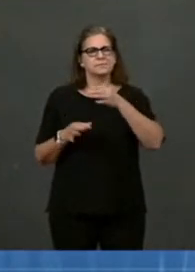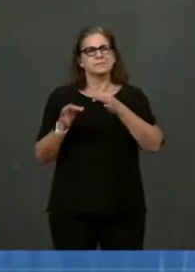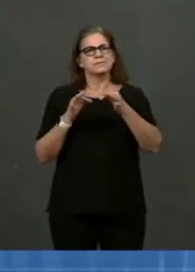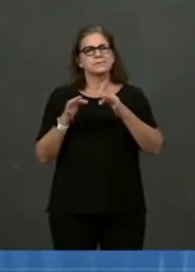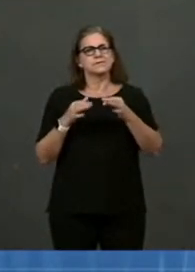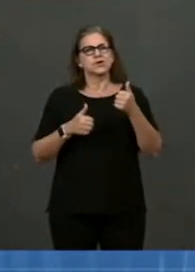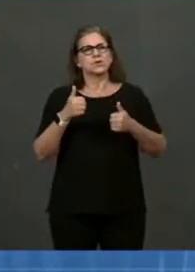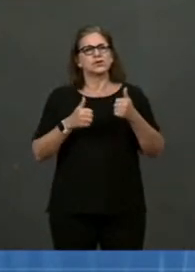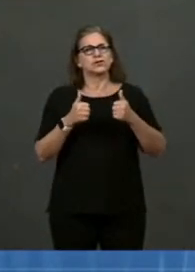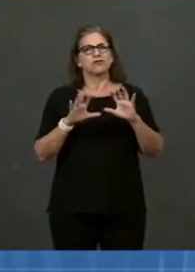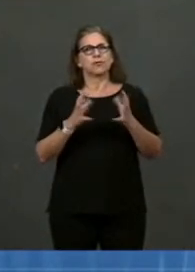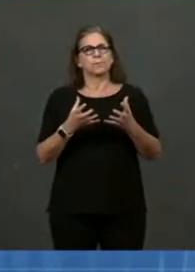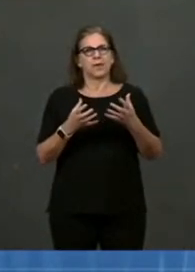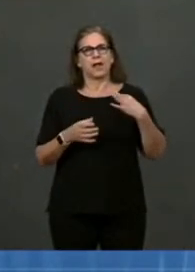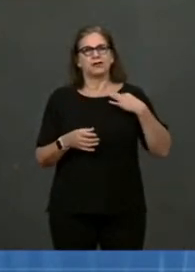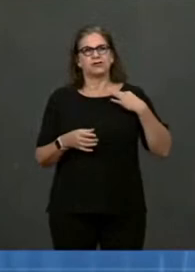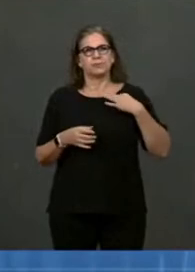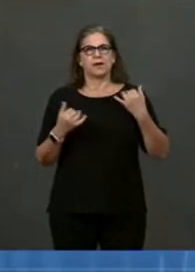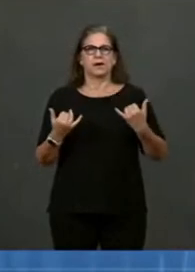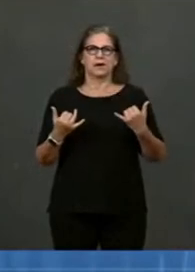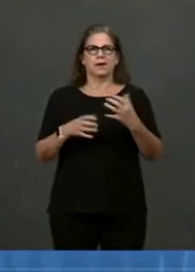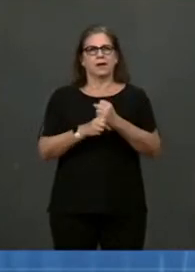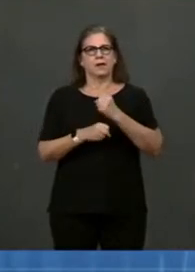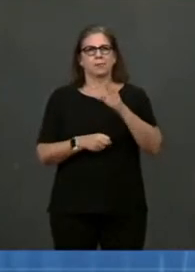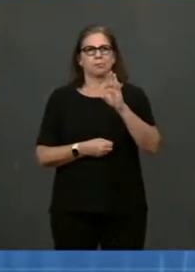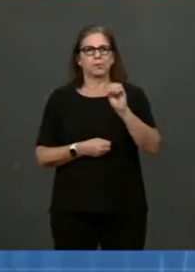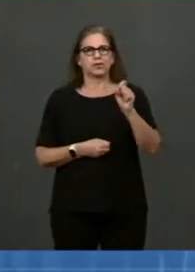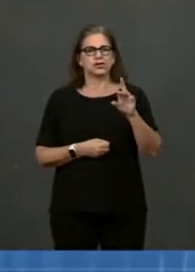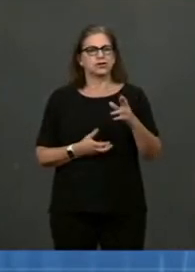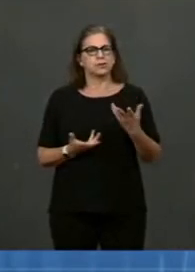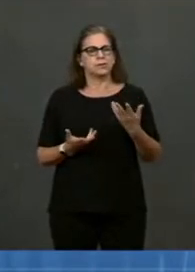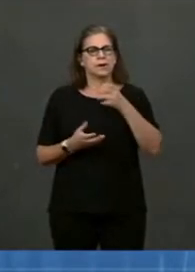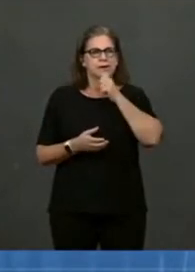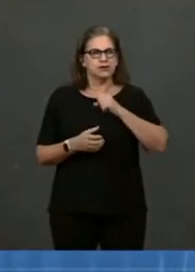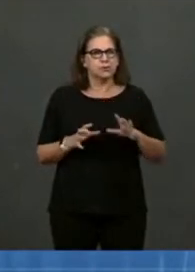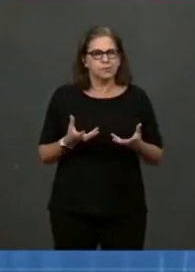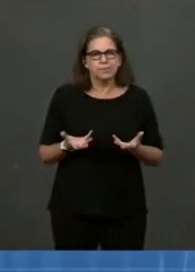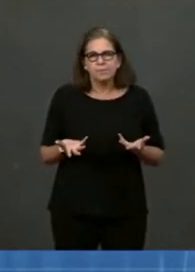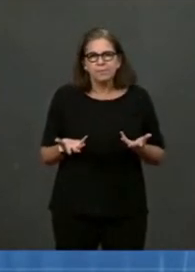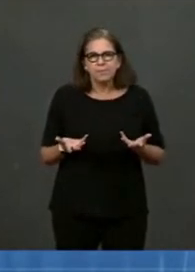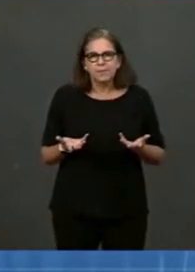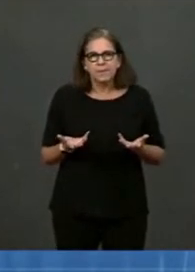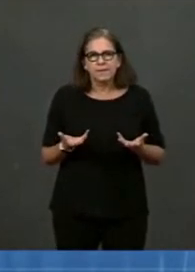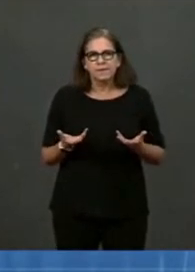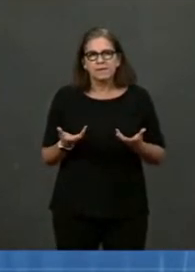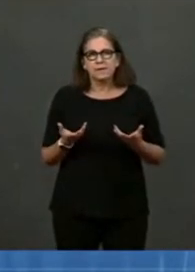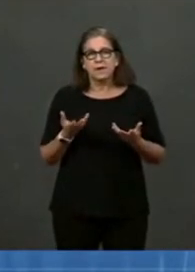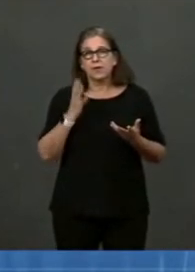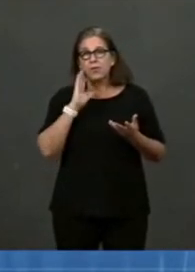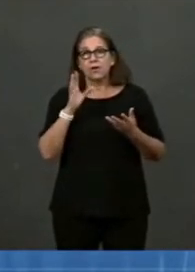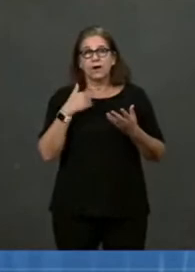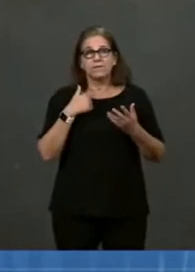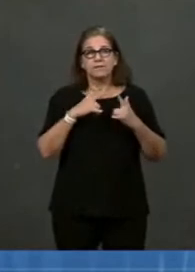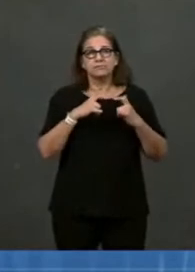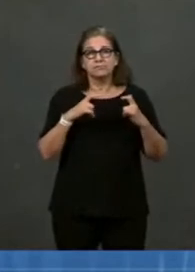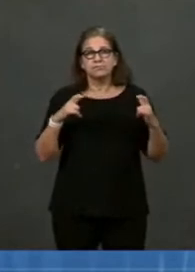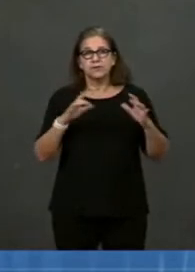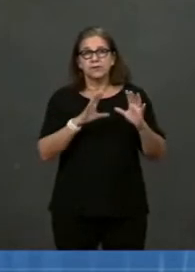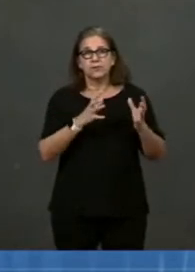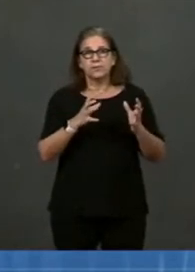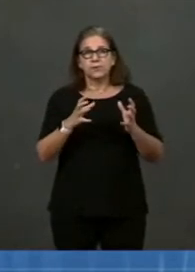for the boosters, and if you expect to expand that in the coming weeks? That just wasn't entirely clear to